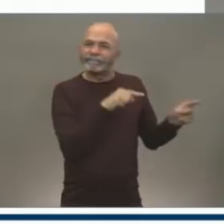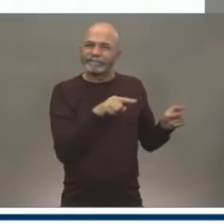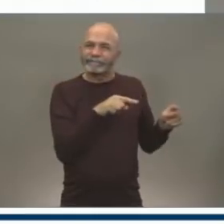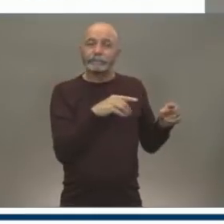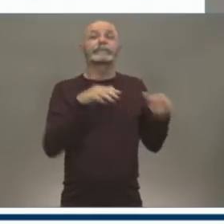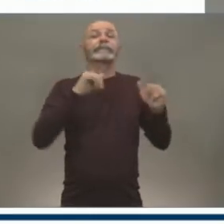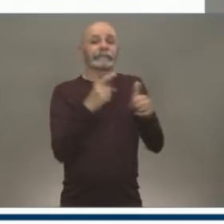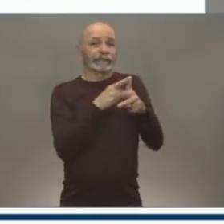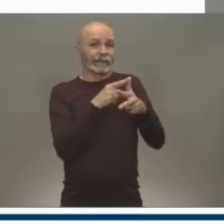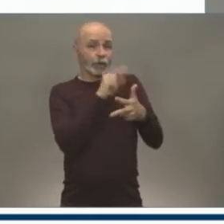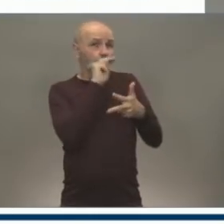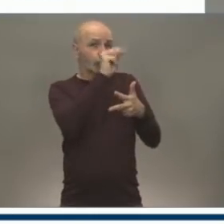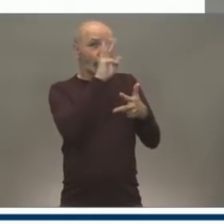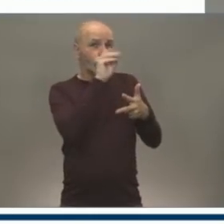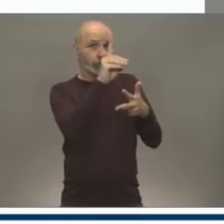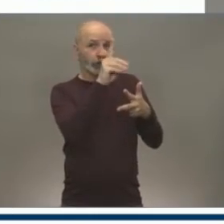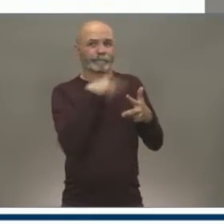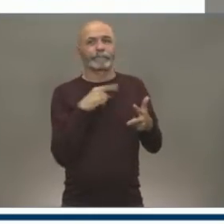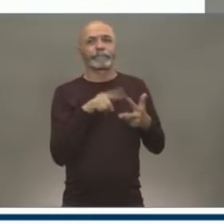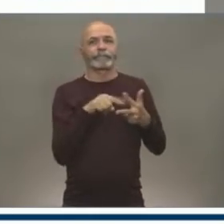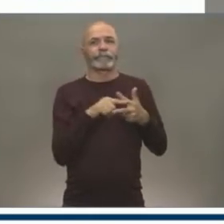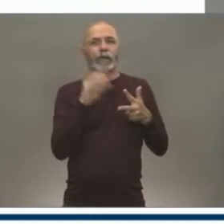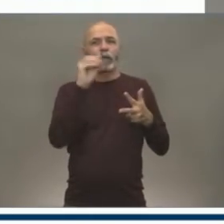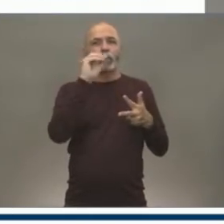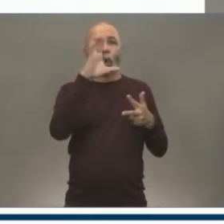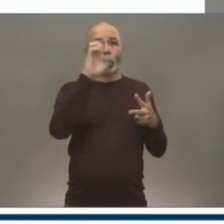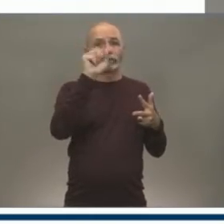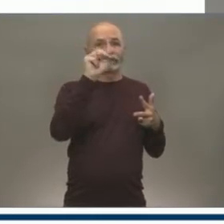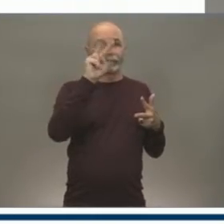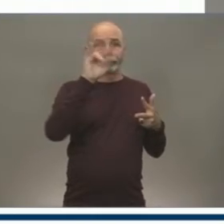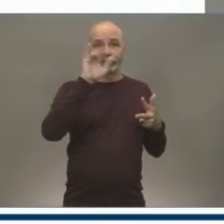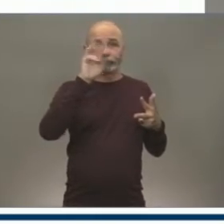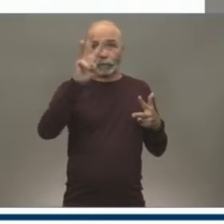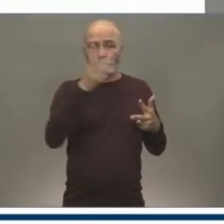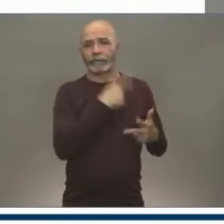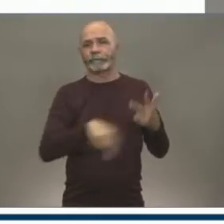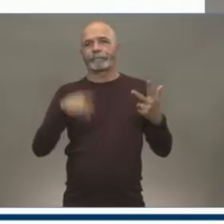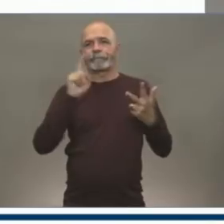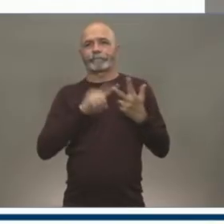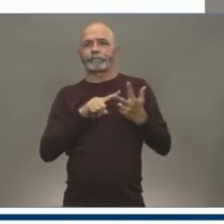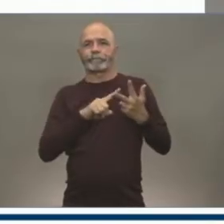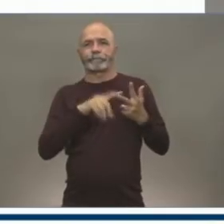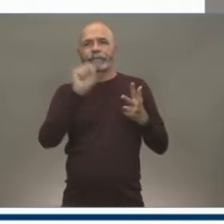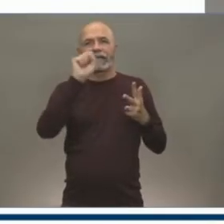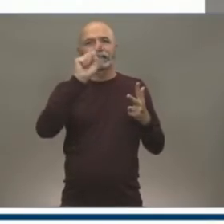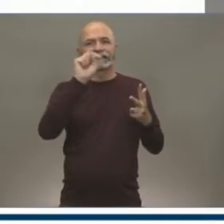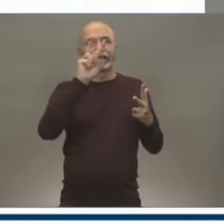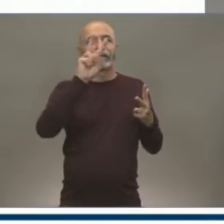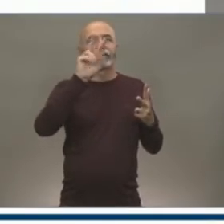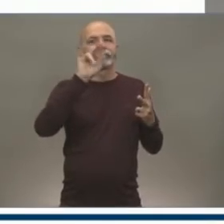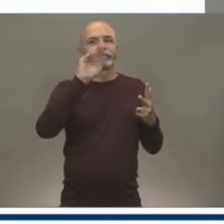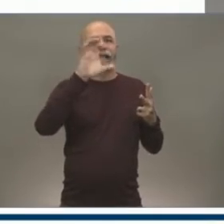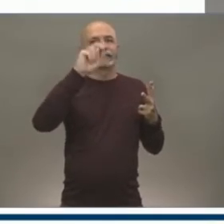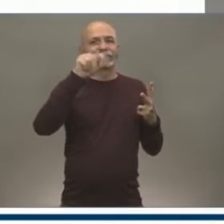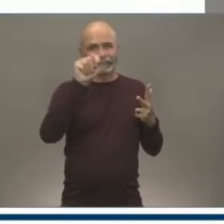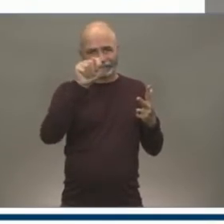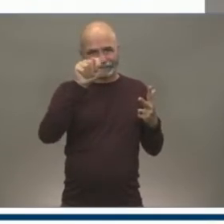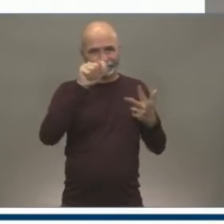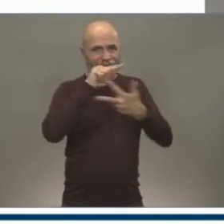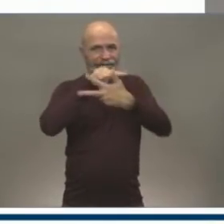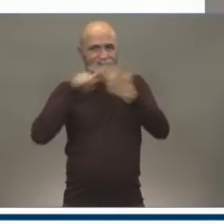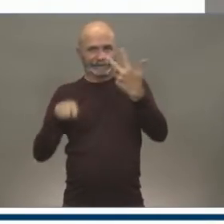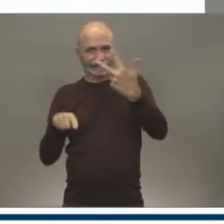Northwood, Ocean View, and St. Vincent's. We'll be adding 6 more facilities over the next 2 weeks, and then we'll continue to add